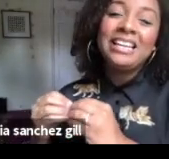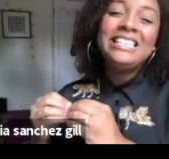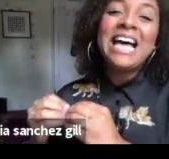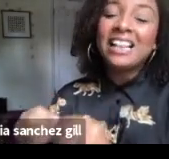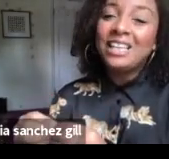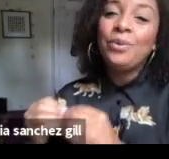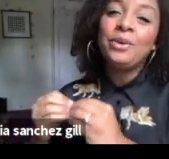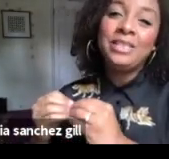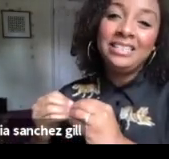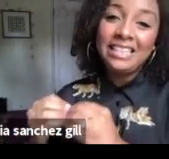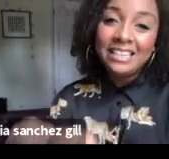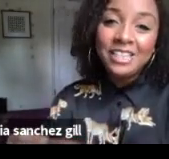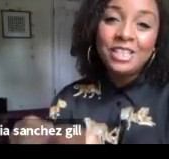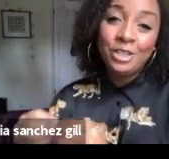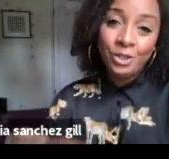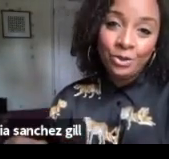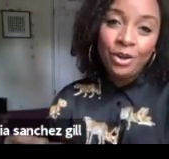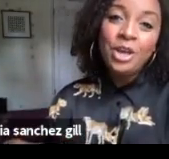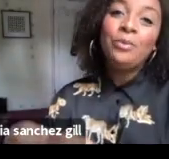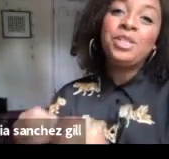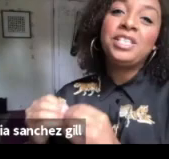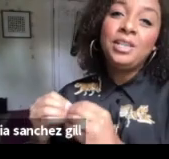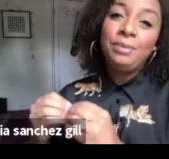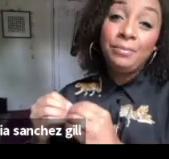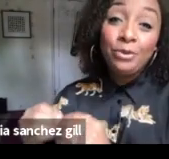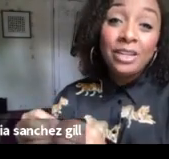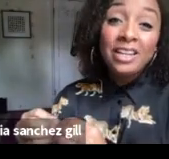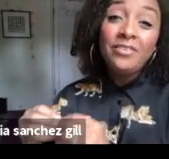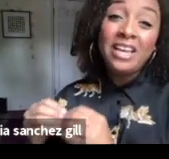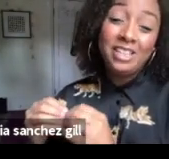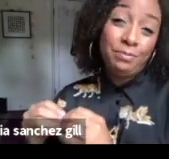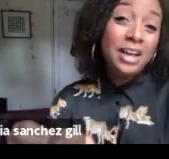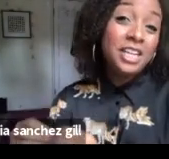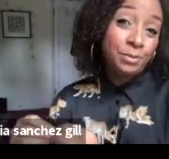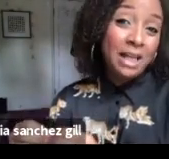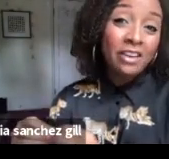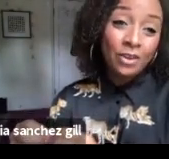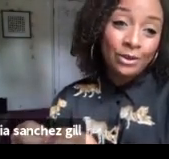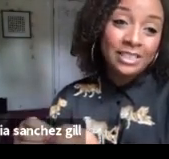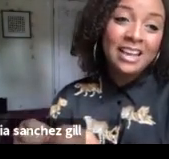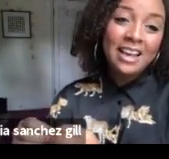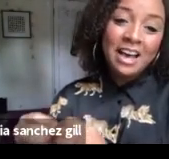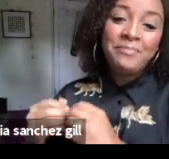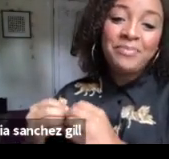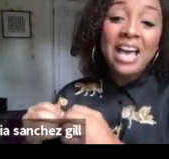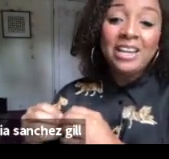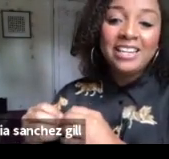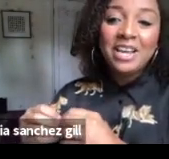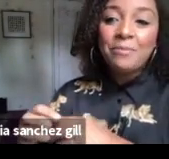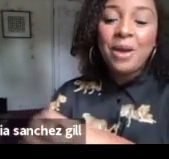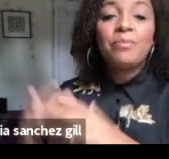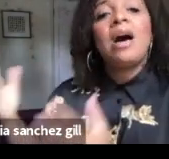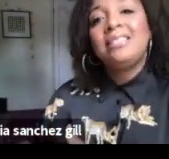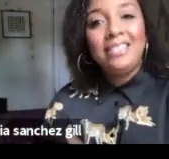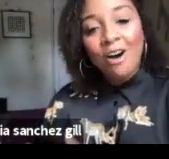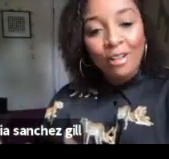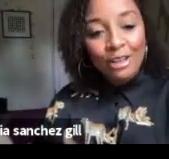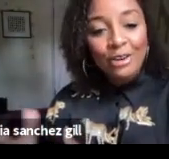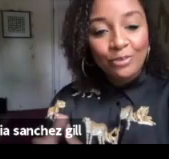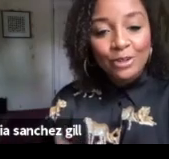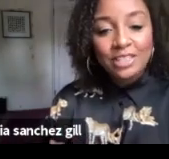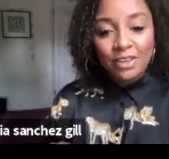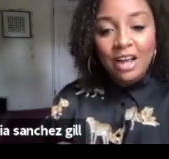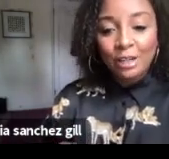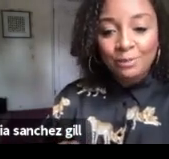doing exactly what it was intended to do, which is to be punitive and to punish Black folks, and by proxy, all